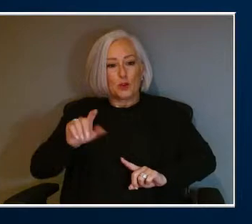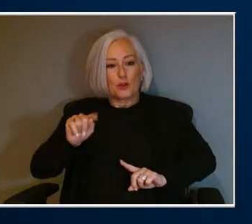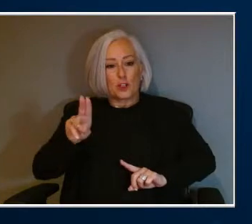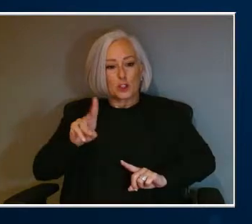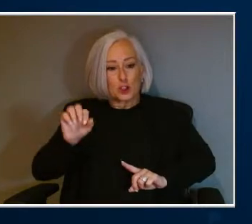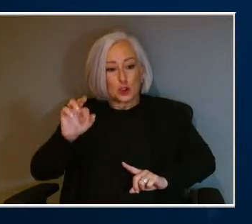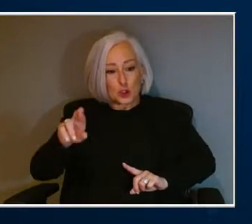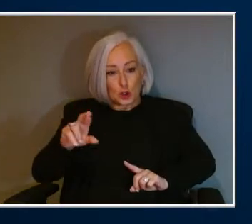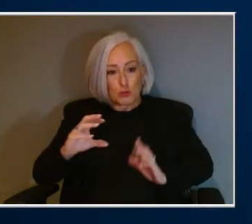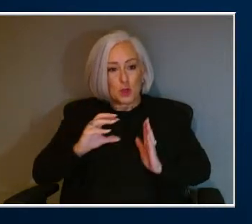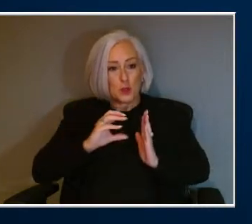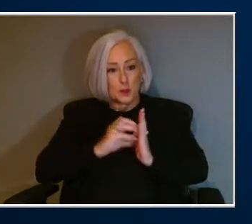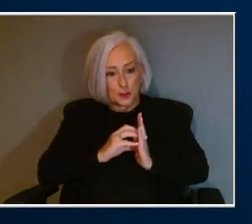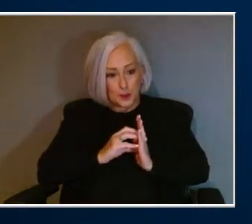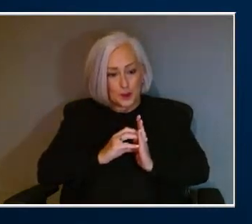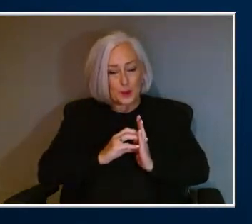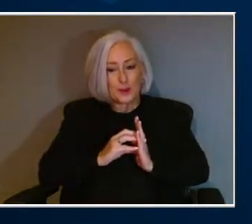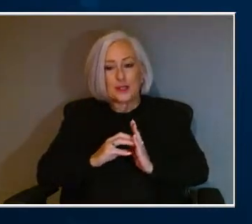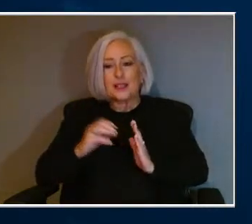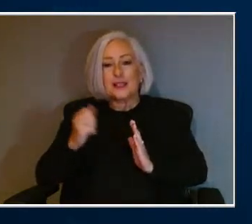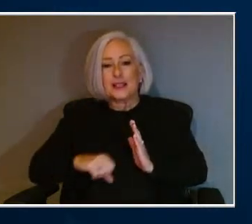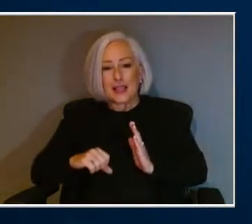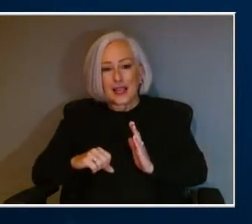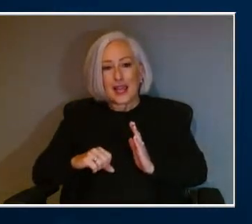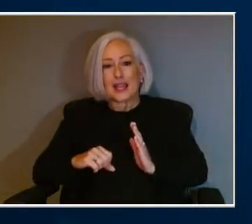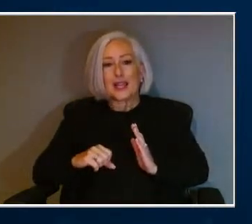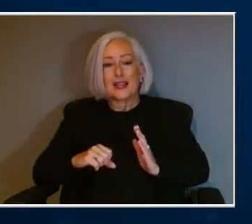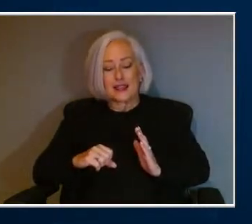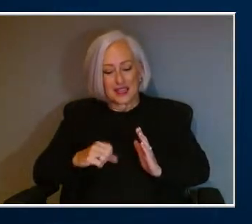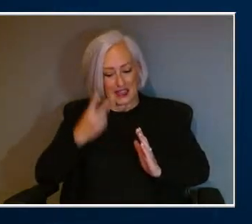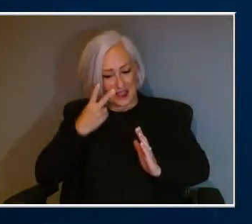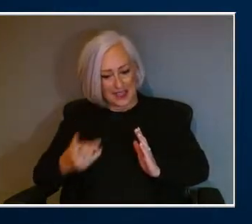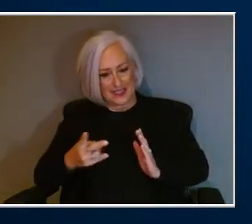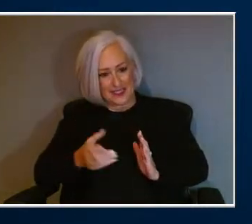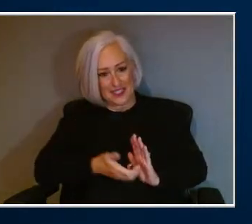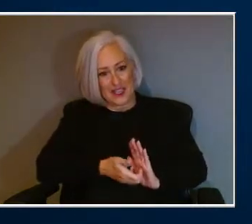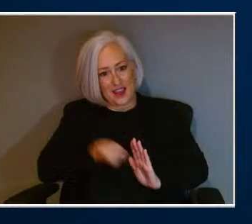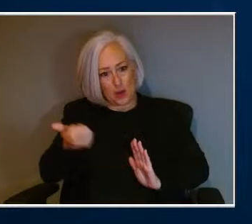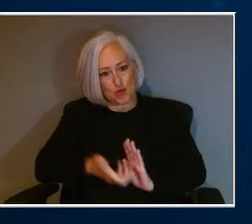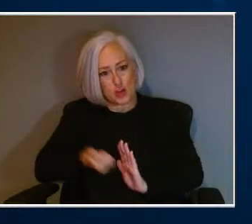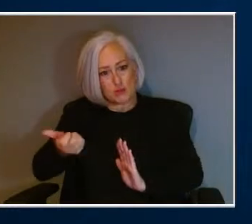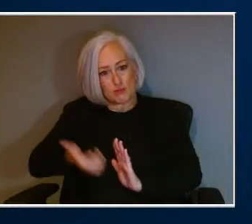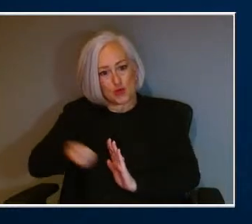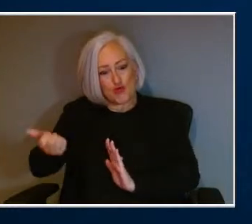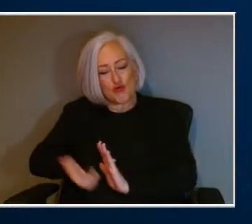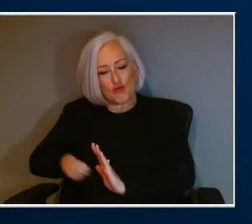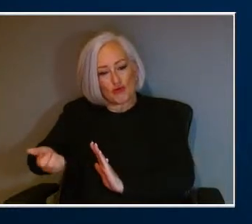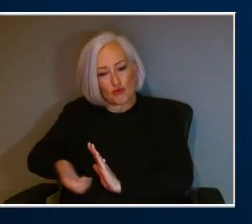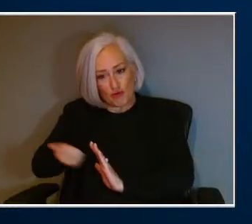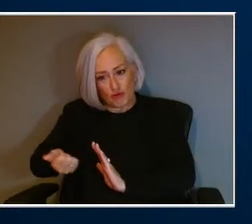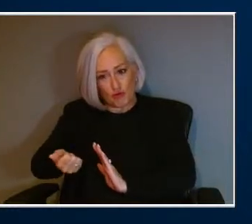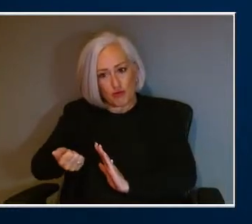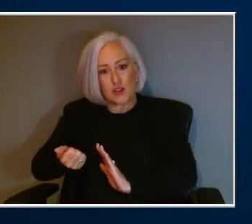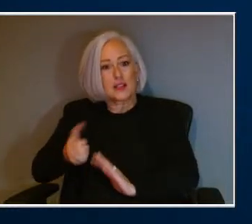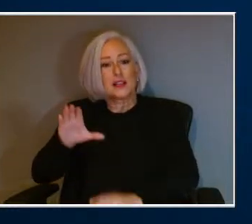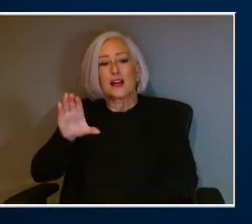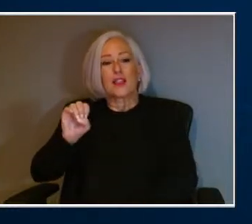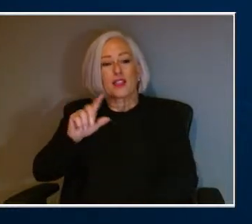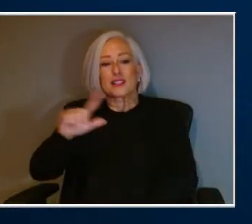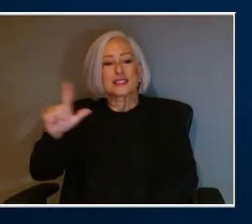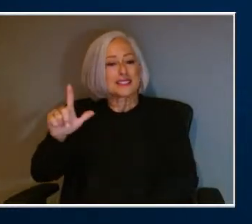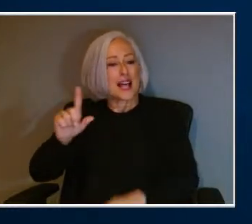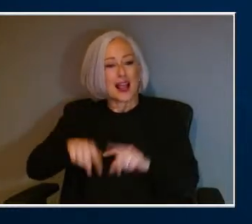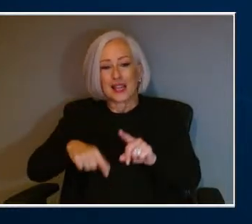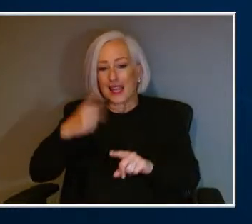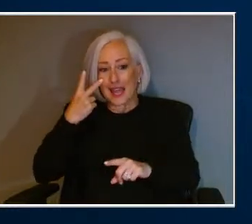studying the lining of the abdomen called the peritoneum, scrapes all of that out, and then the cells that cannot be seen in the